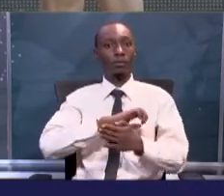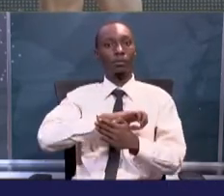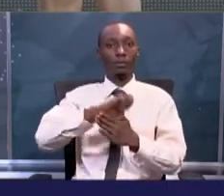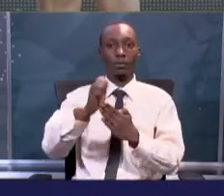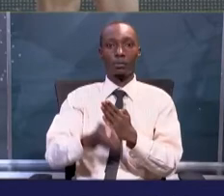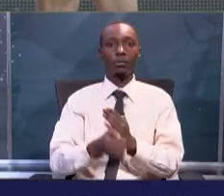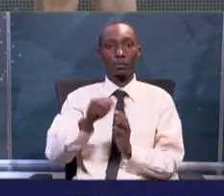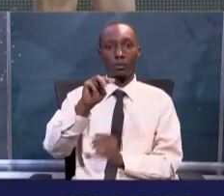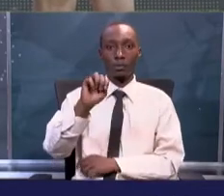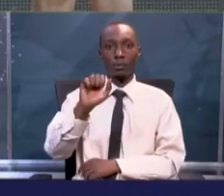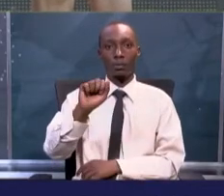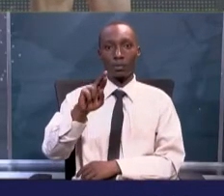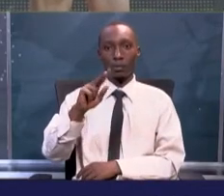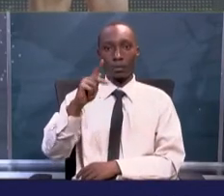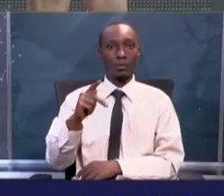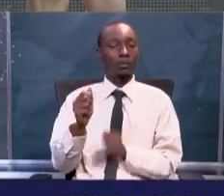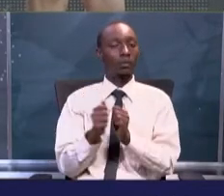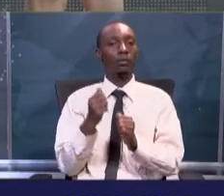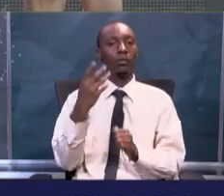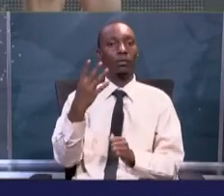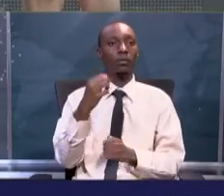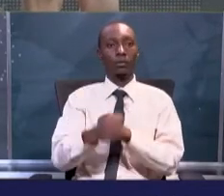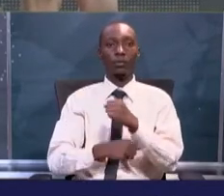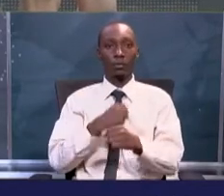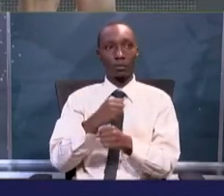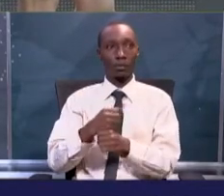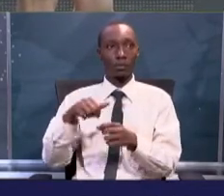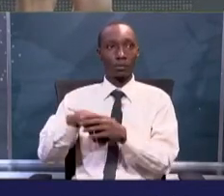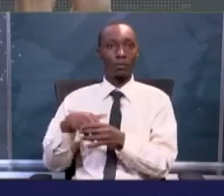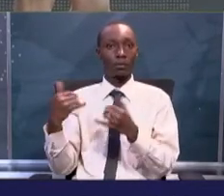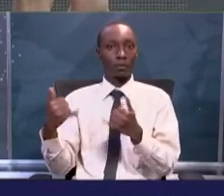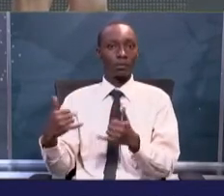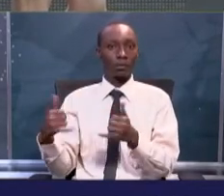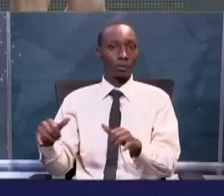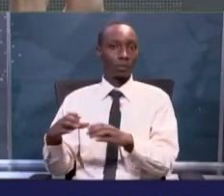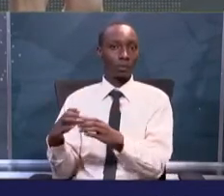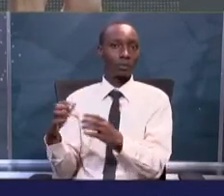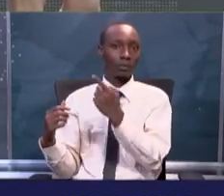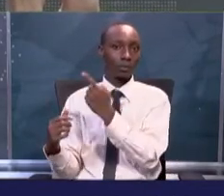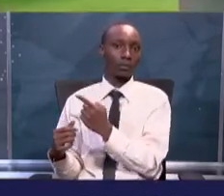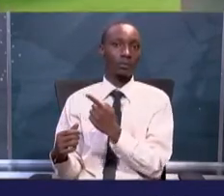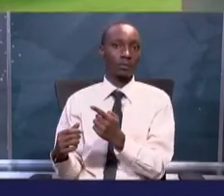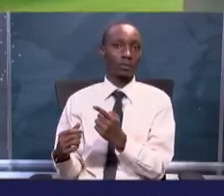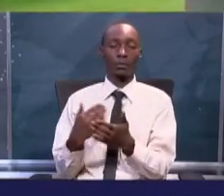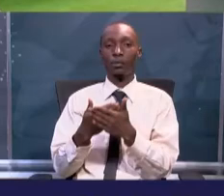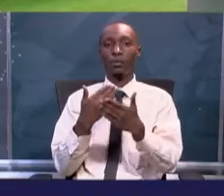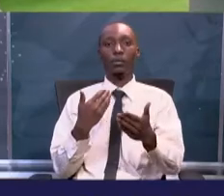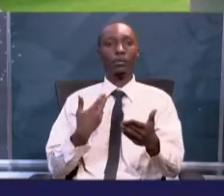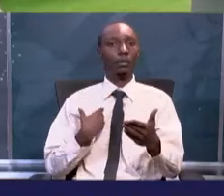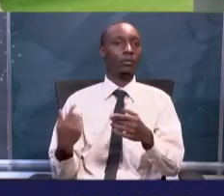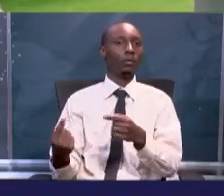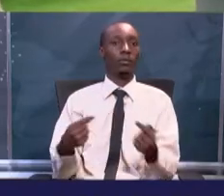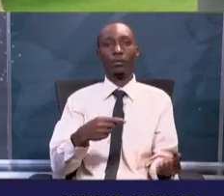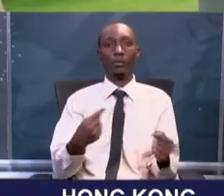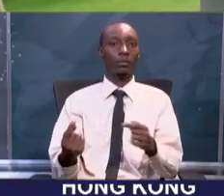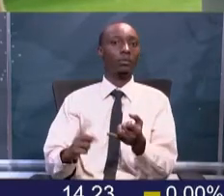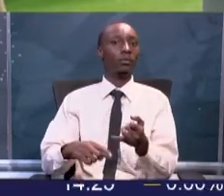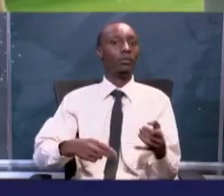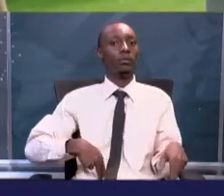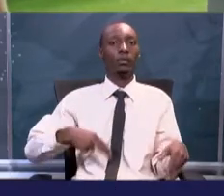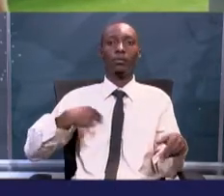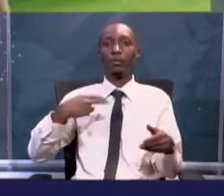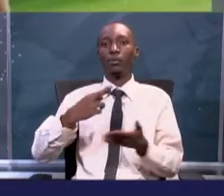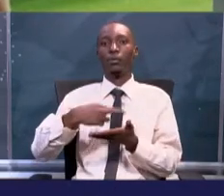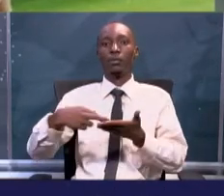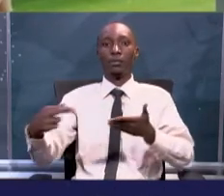Ashley's 14-year ownership of the club. The deal has been marred with controversy stemming from human rights violation with